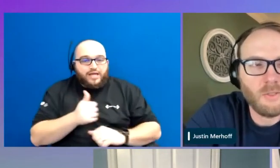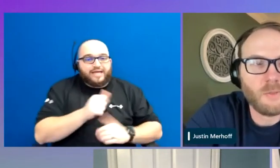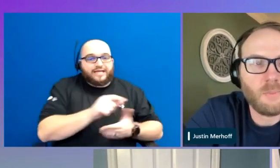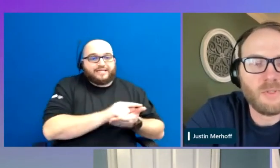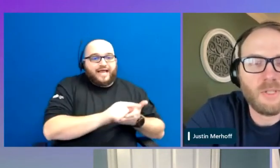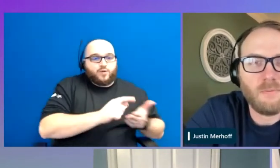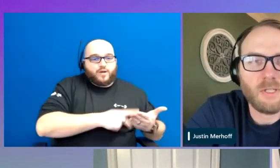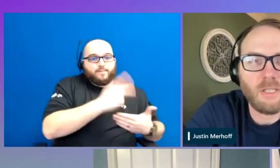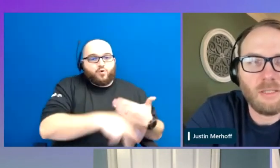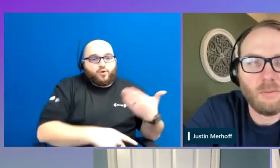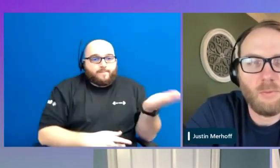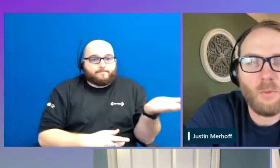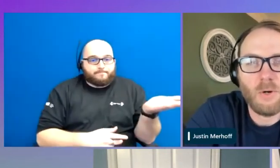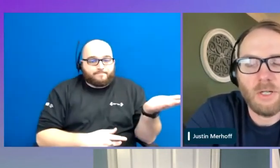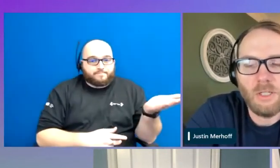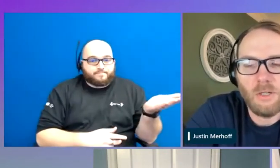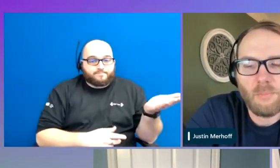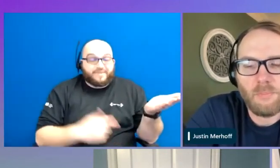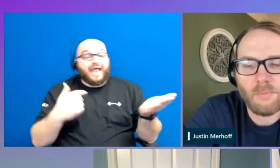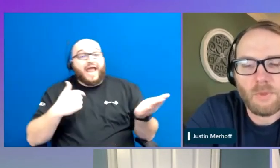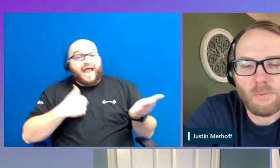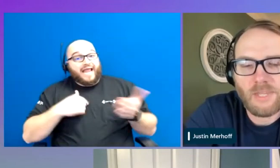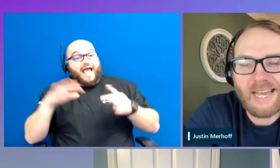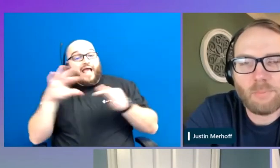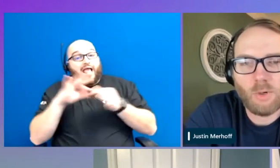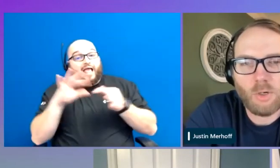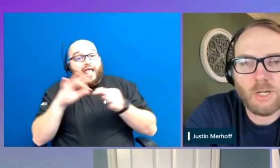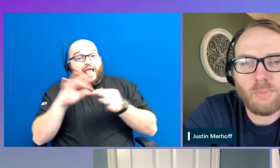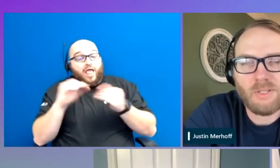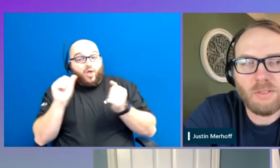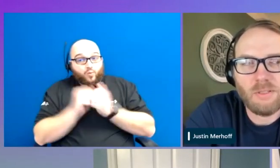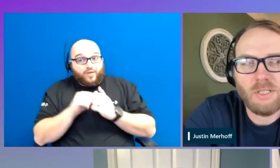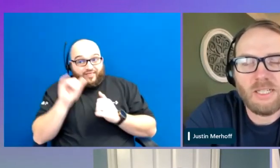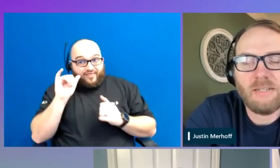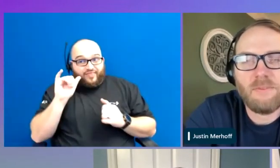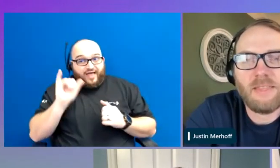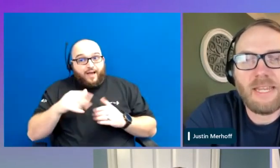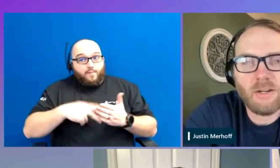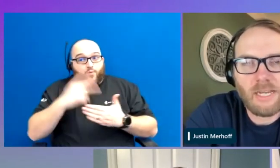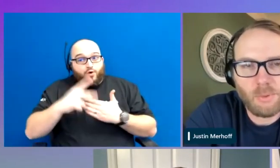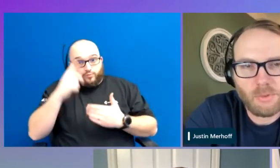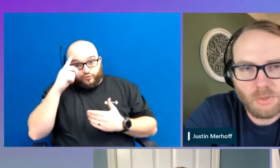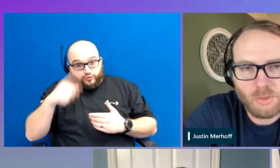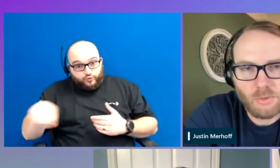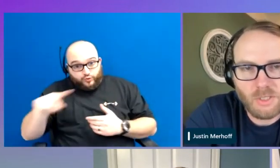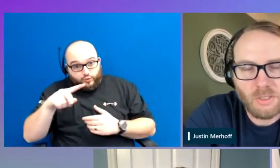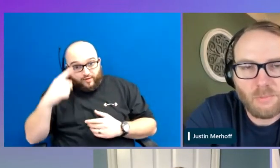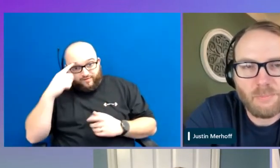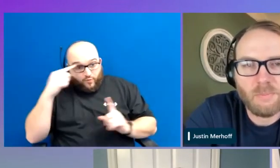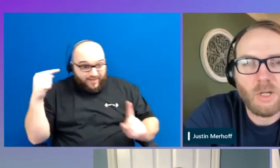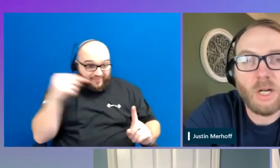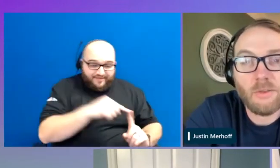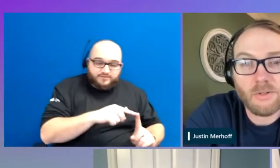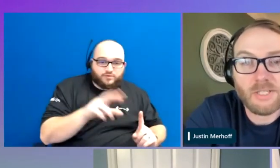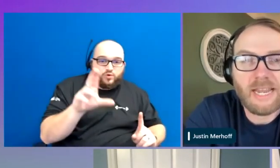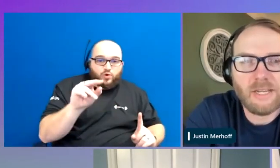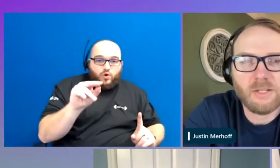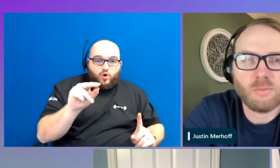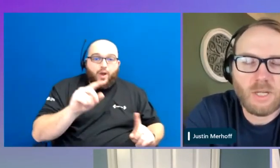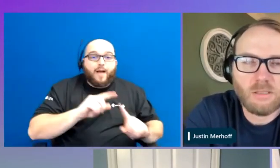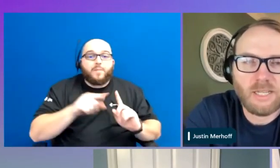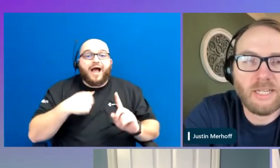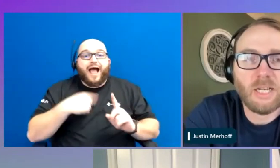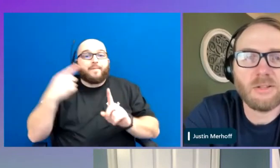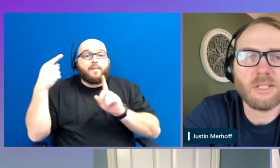that specifically for that program, but if they're able to do it, others can